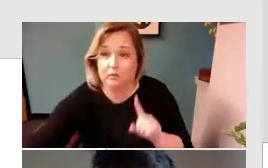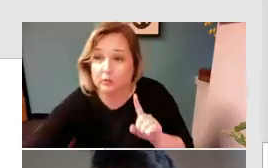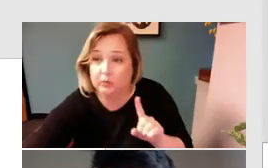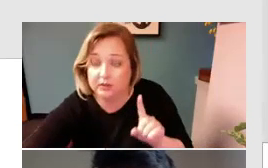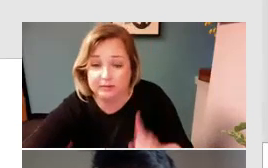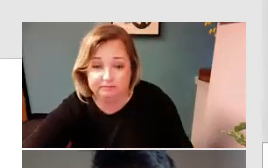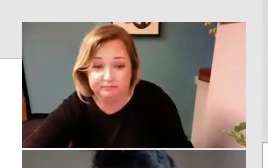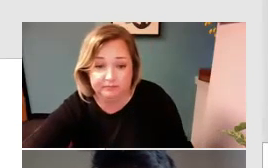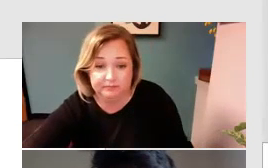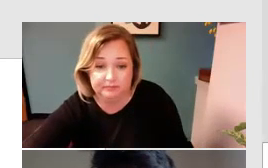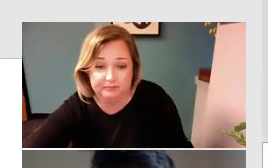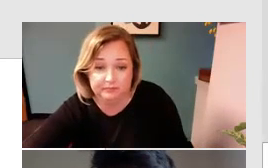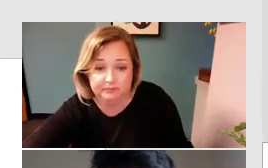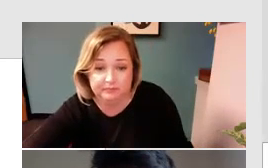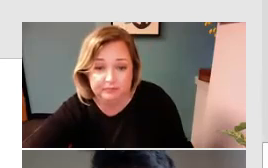give me one second.